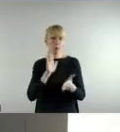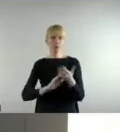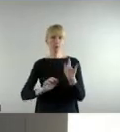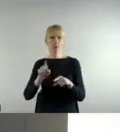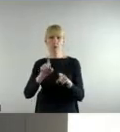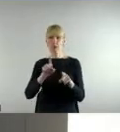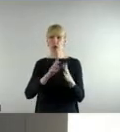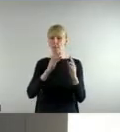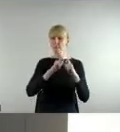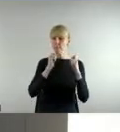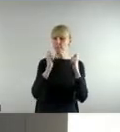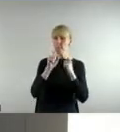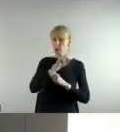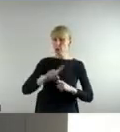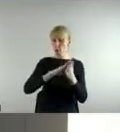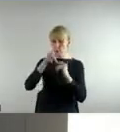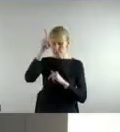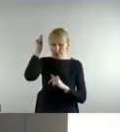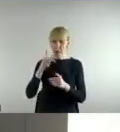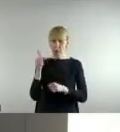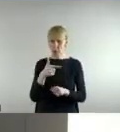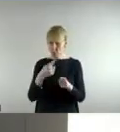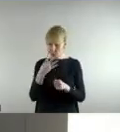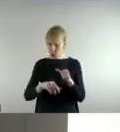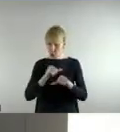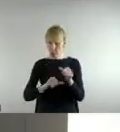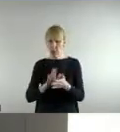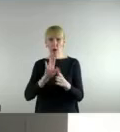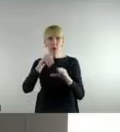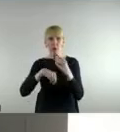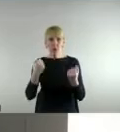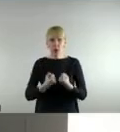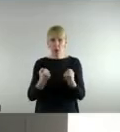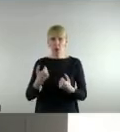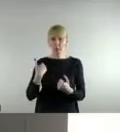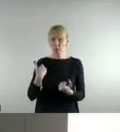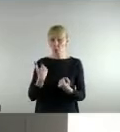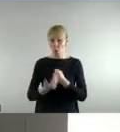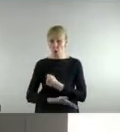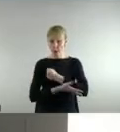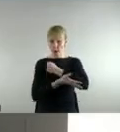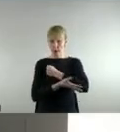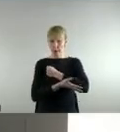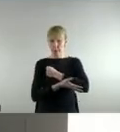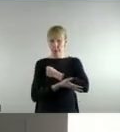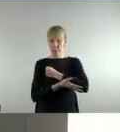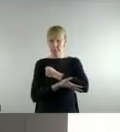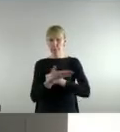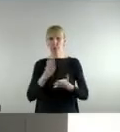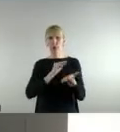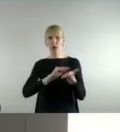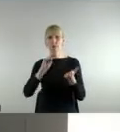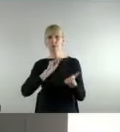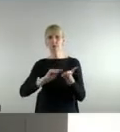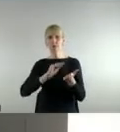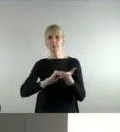feedback from the firefighting brigade after last year's flooding, which in their activity was based,